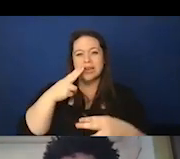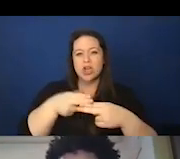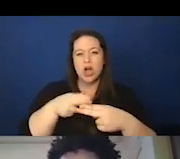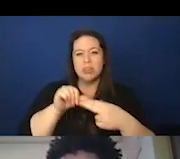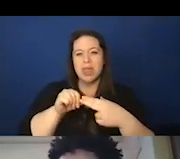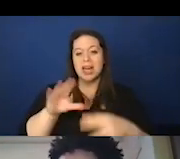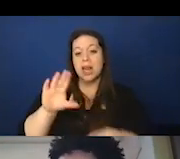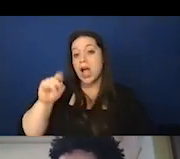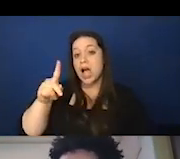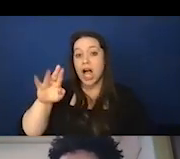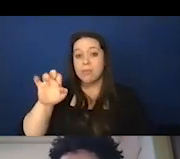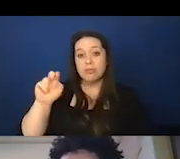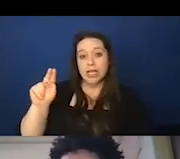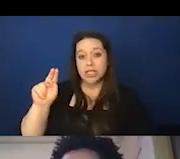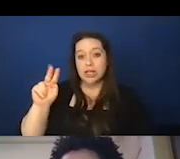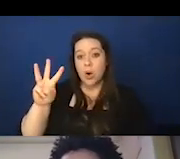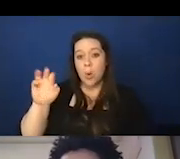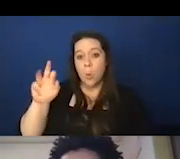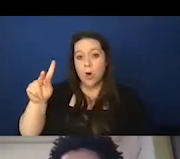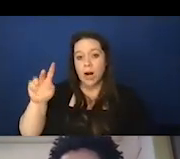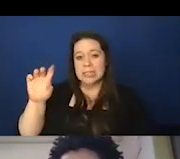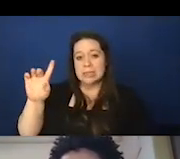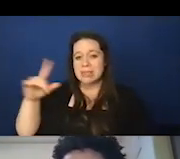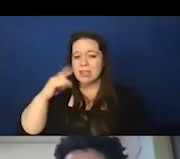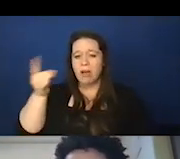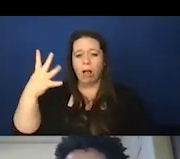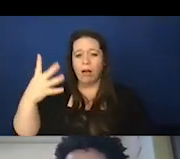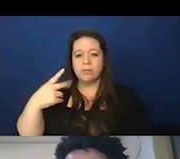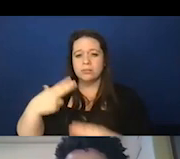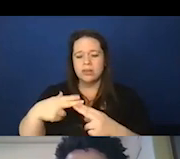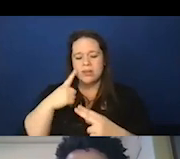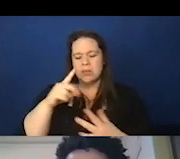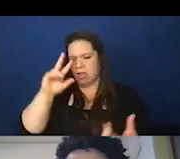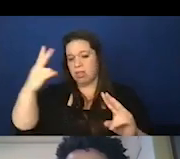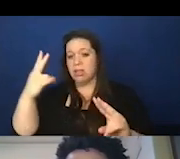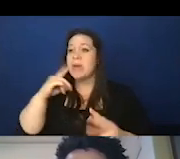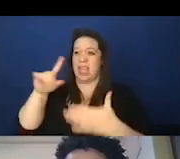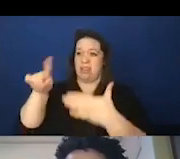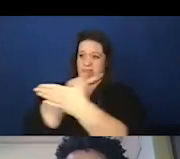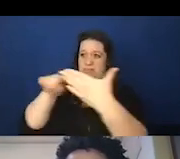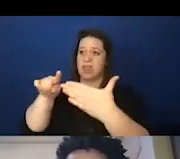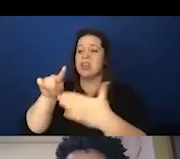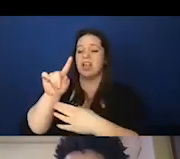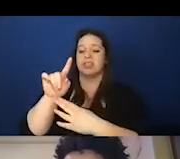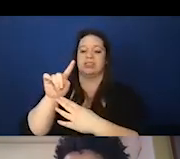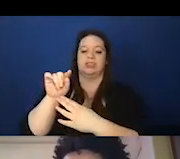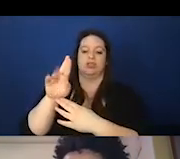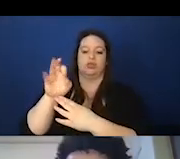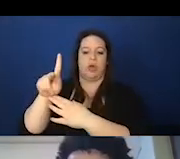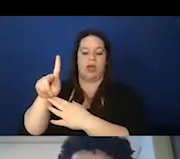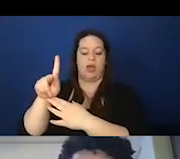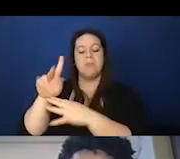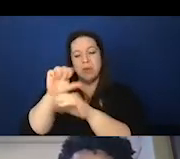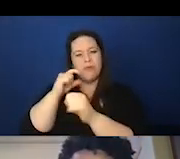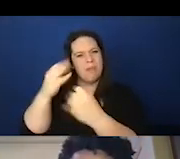been Operation Safe Vaccine. And I think we can be critical of the Trump administration for a lot of things. I think they misnamed it. Now, the reason why I